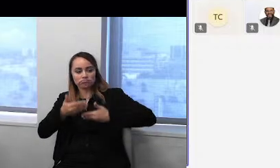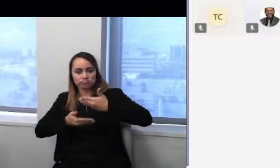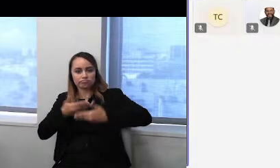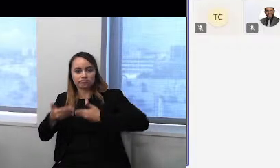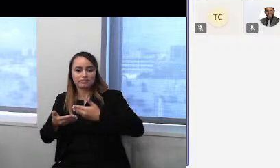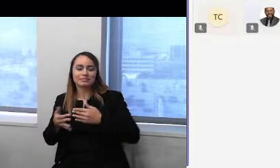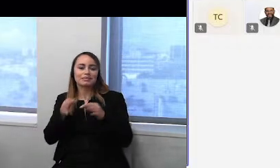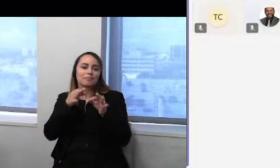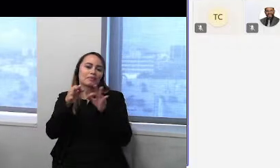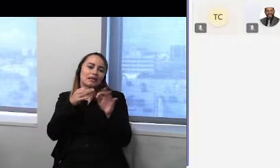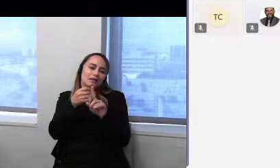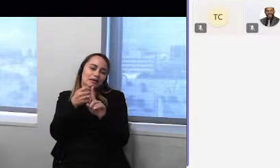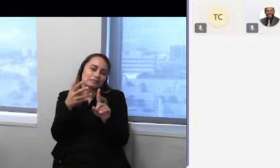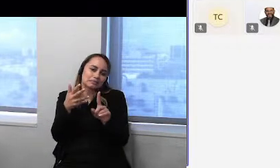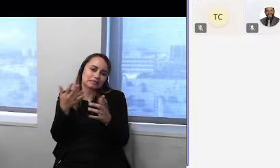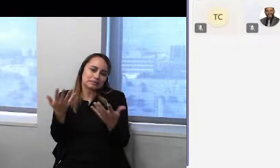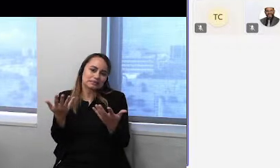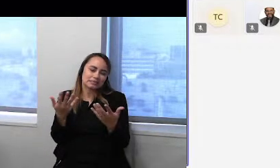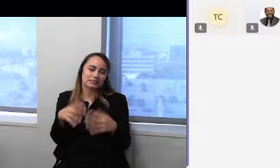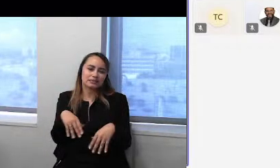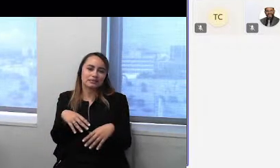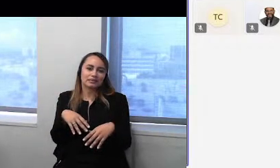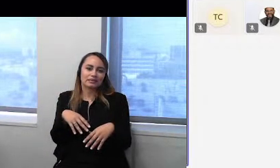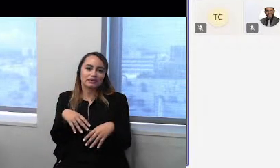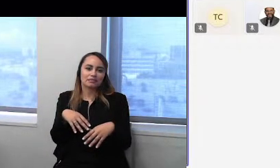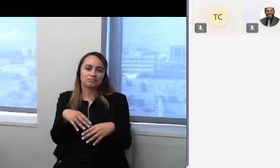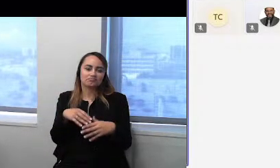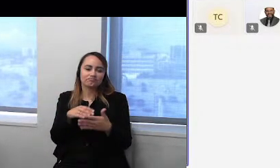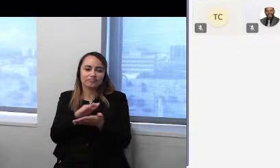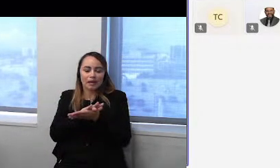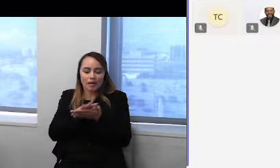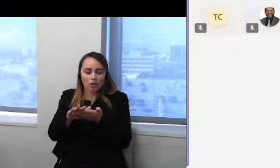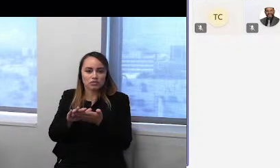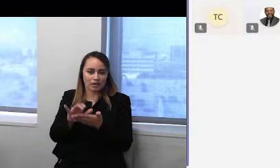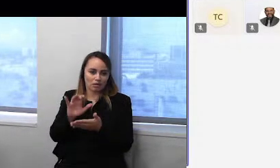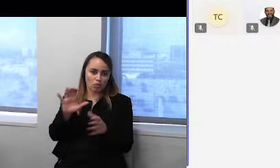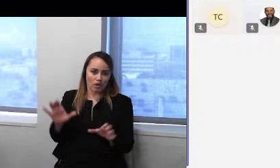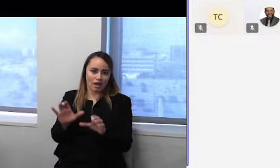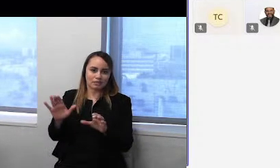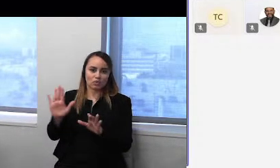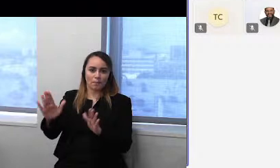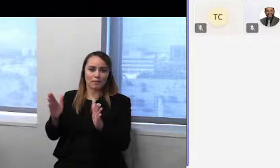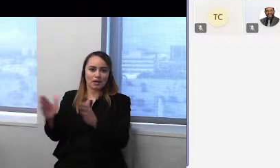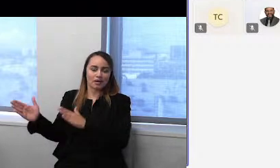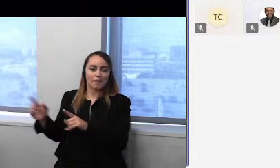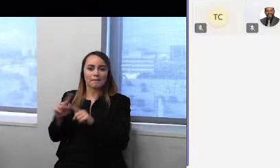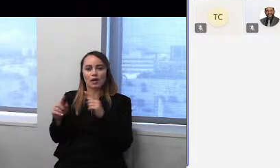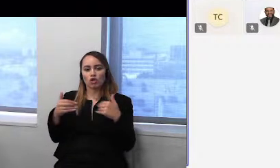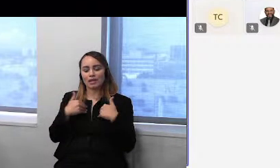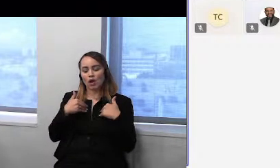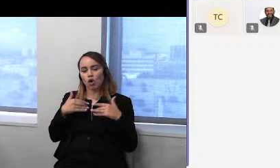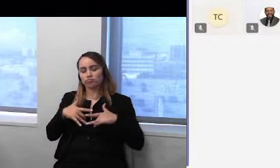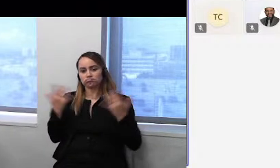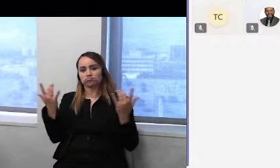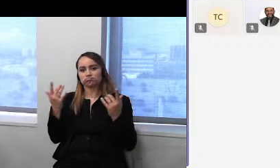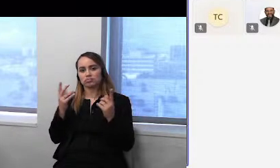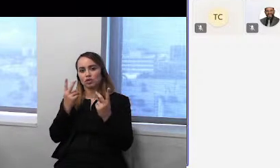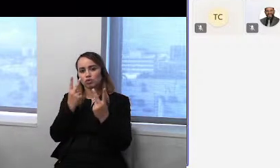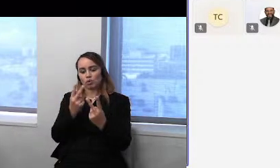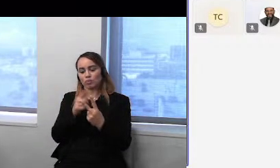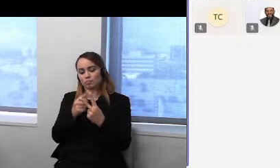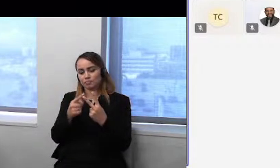do. I appreciate that. Let me share with you a reaction that I'm having to two parts of our conversation and see what you can do with